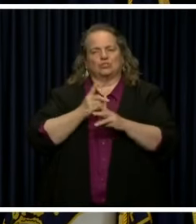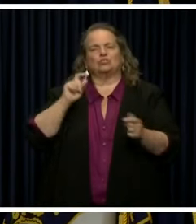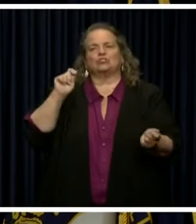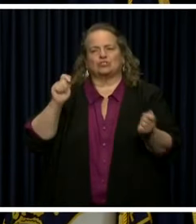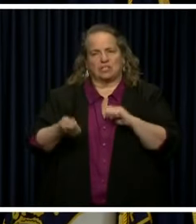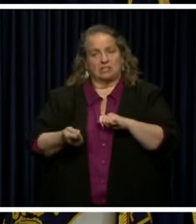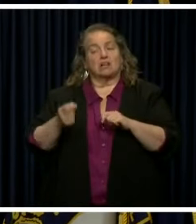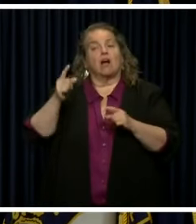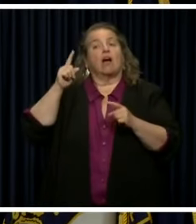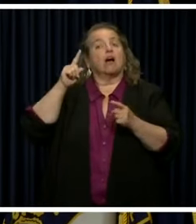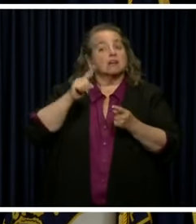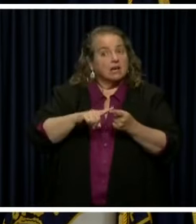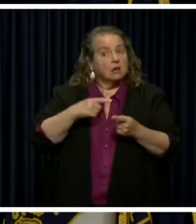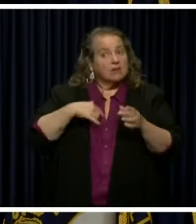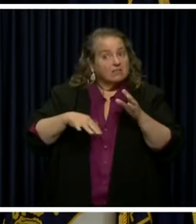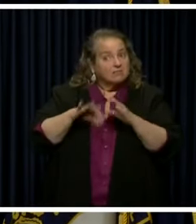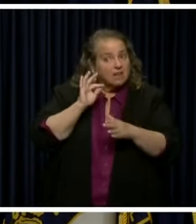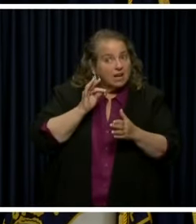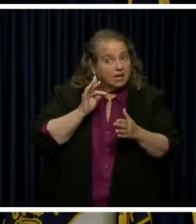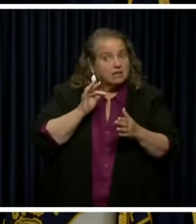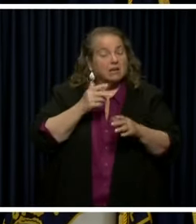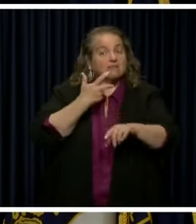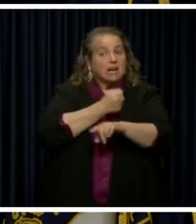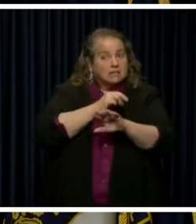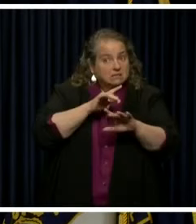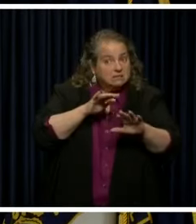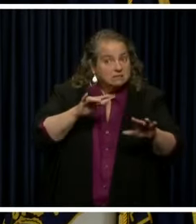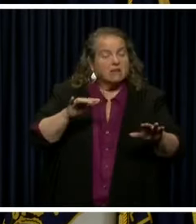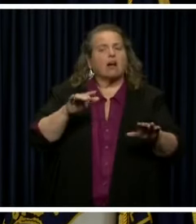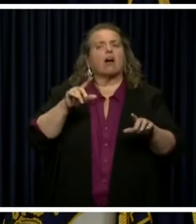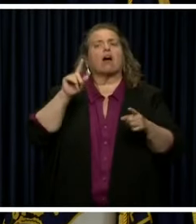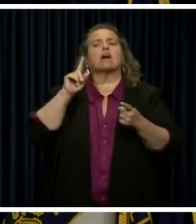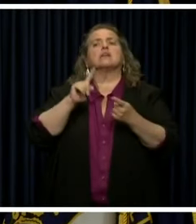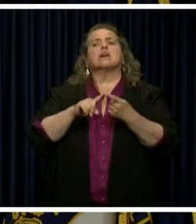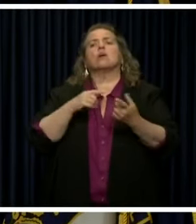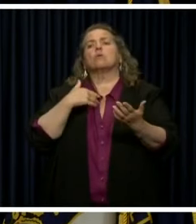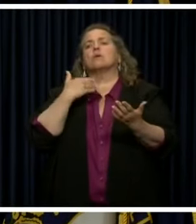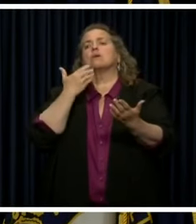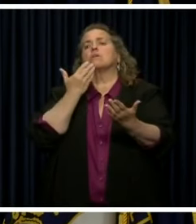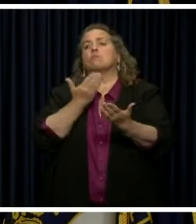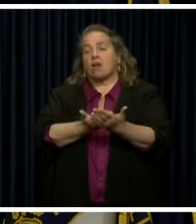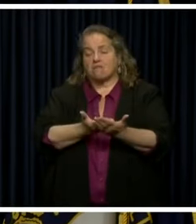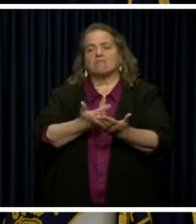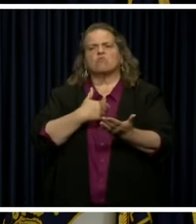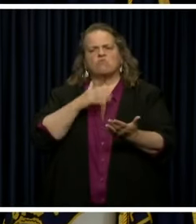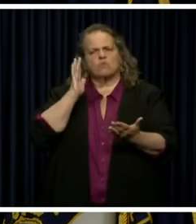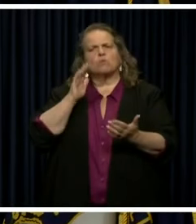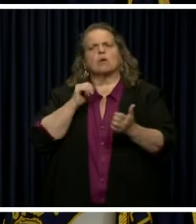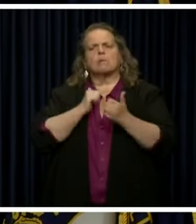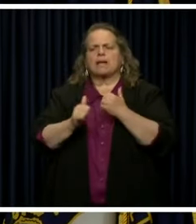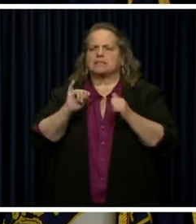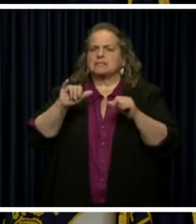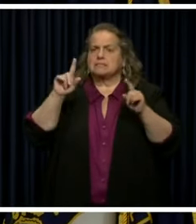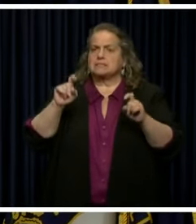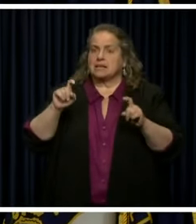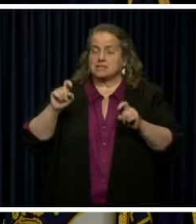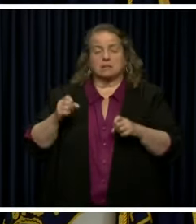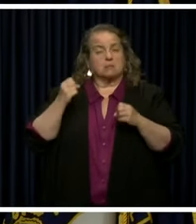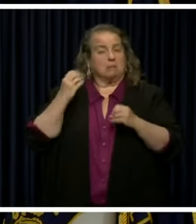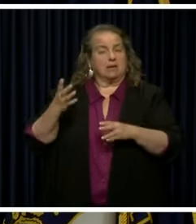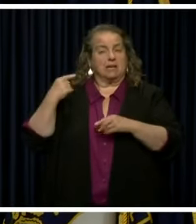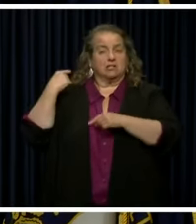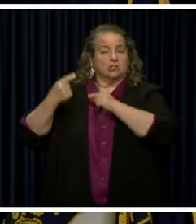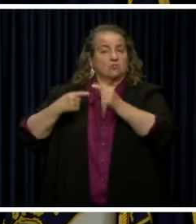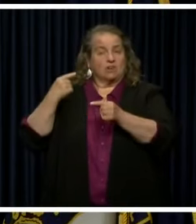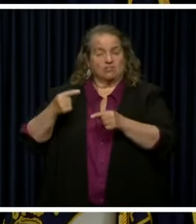ultimately come out of this having passed the test that's been put in front of us. So a lot of generations are tested, and a lot